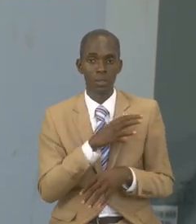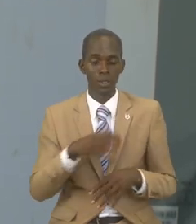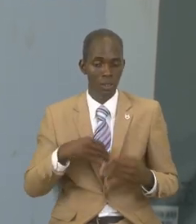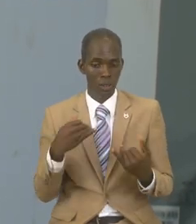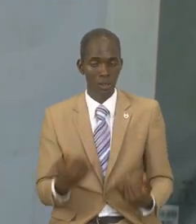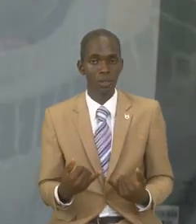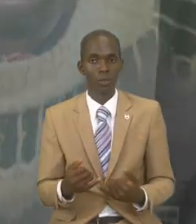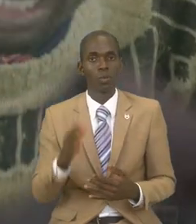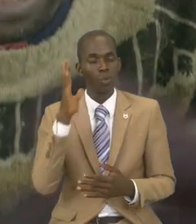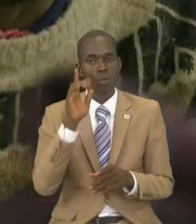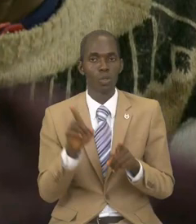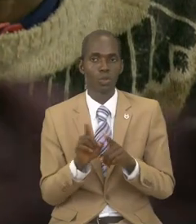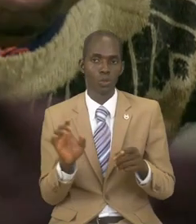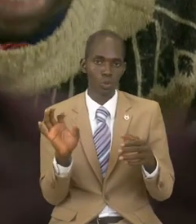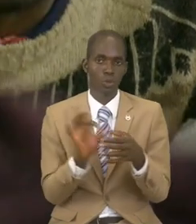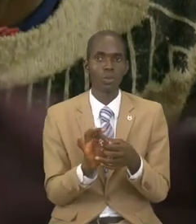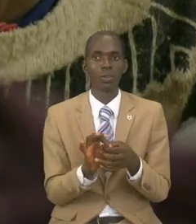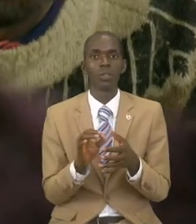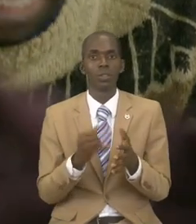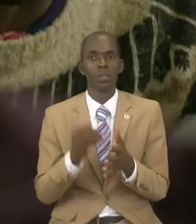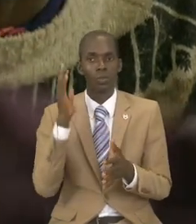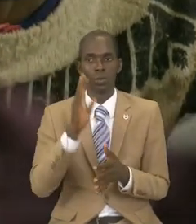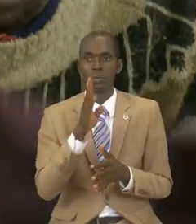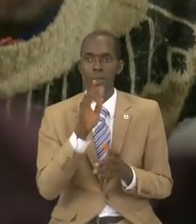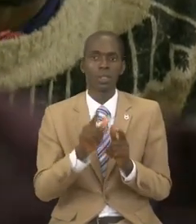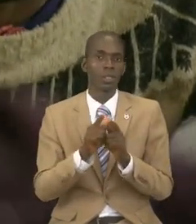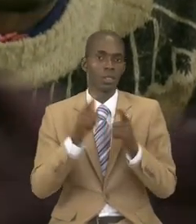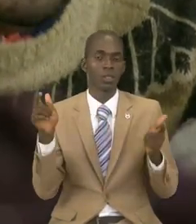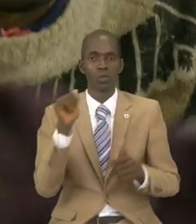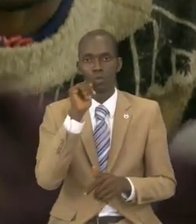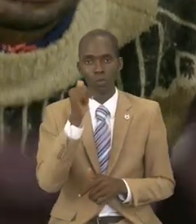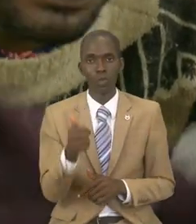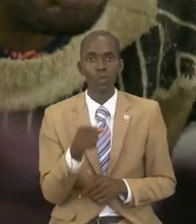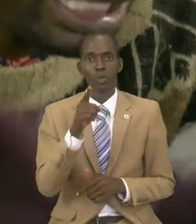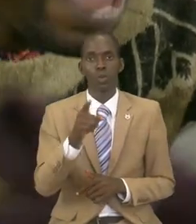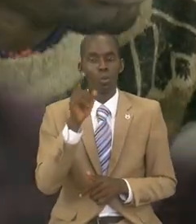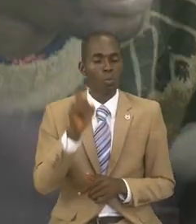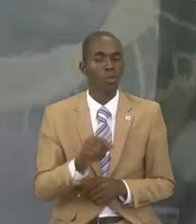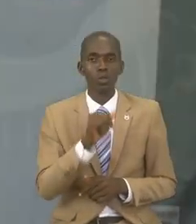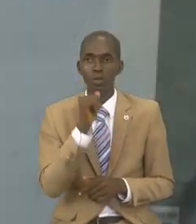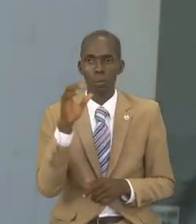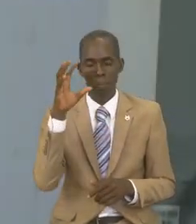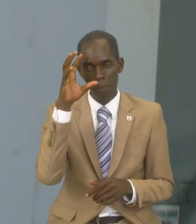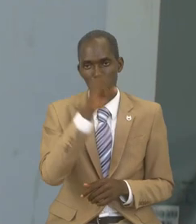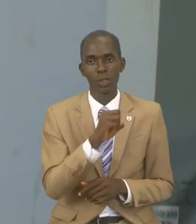them. It's going to be great tomorrow. You must not miss it.